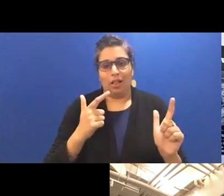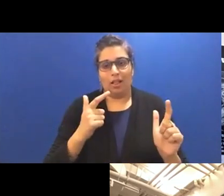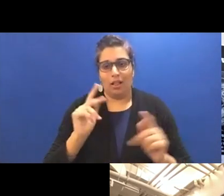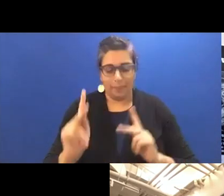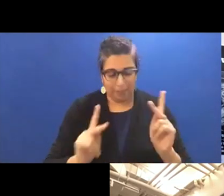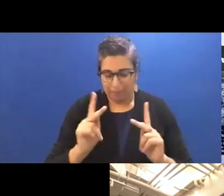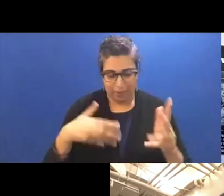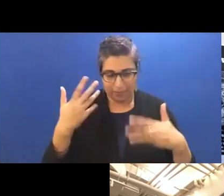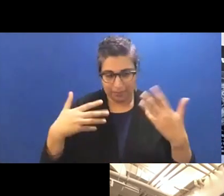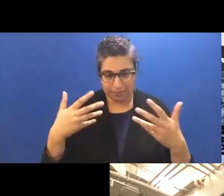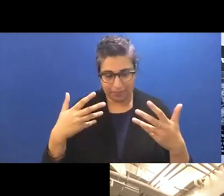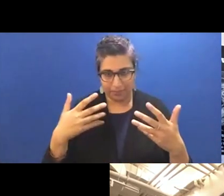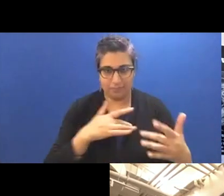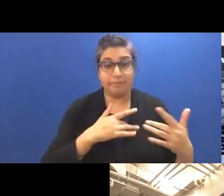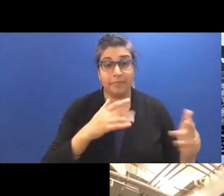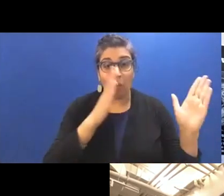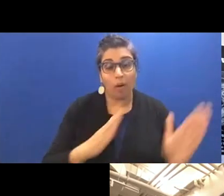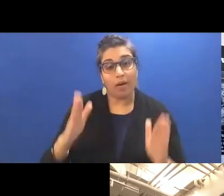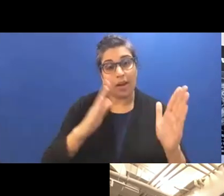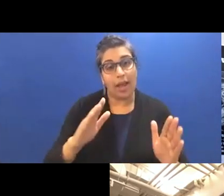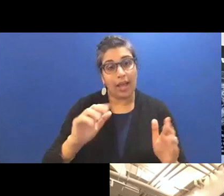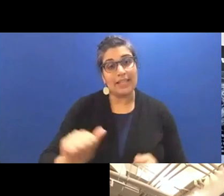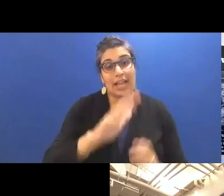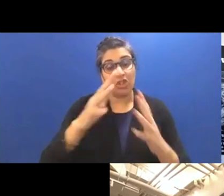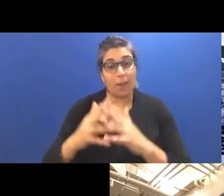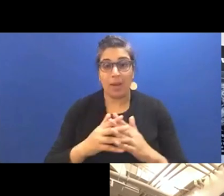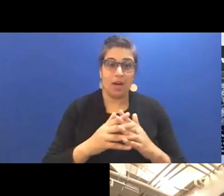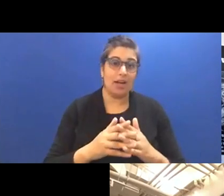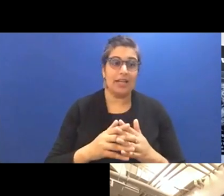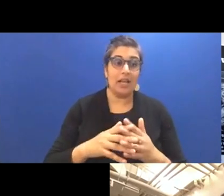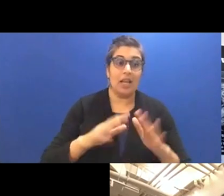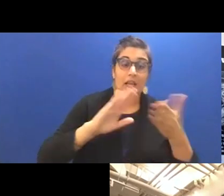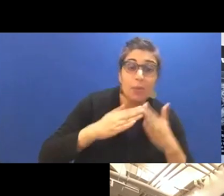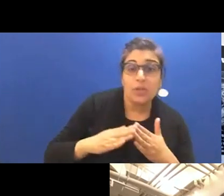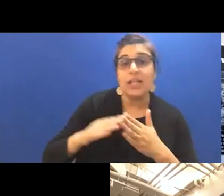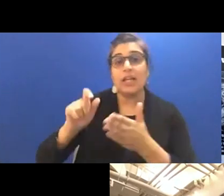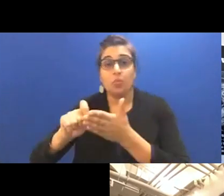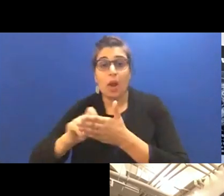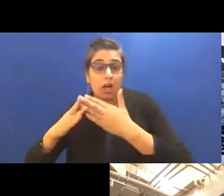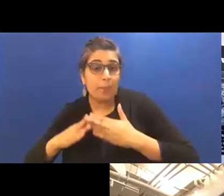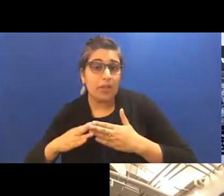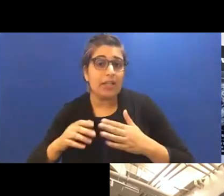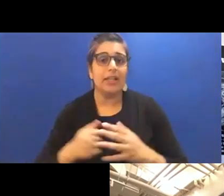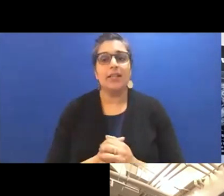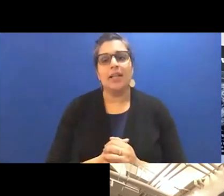people who organize Asian American communities and Asian American writer communities. I wanted to ask just,